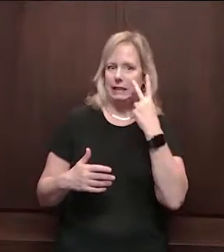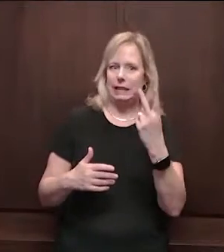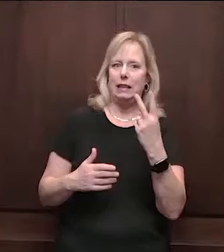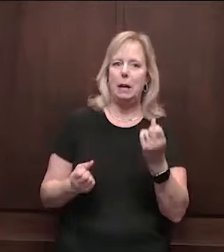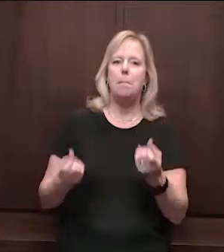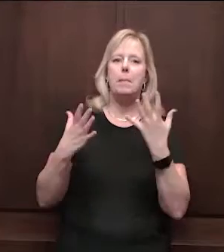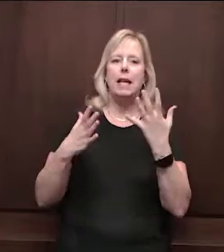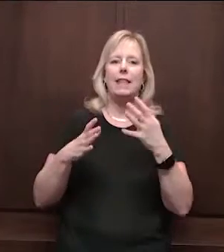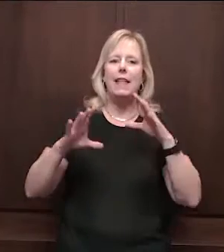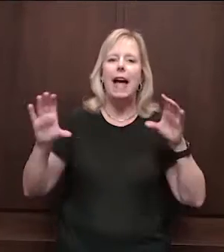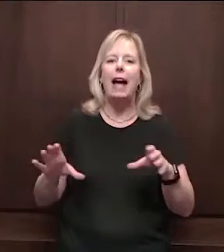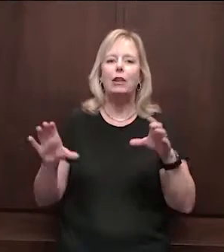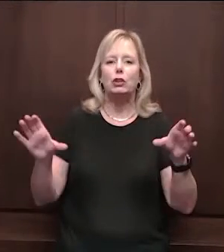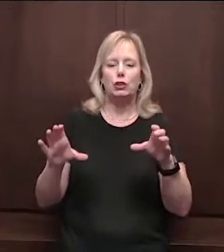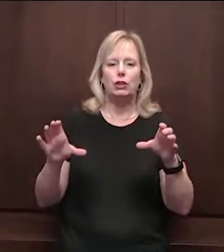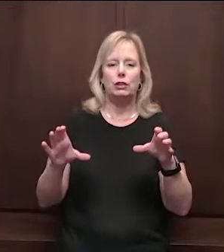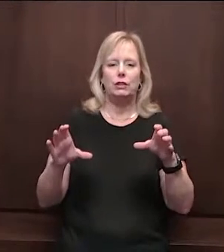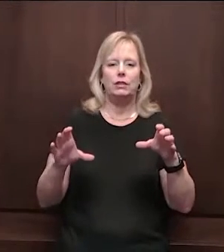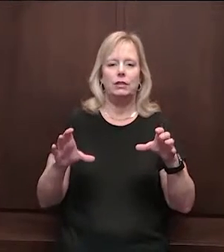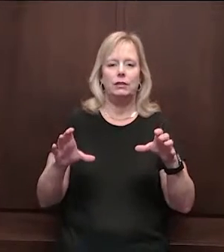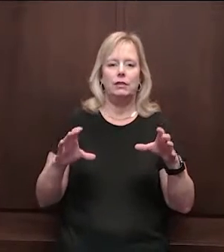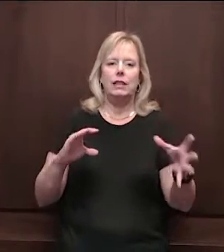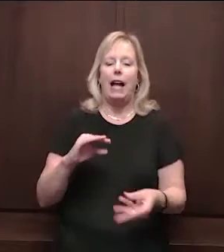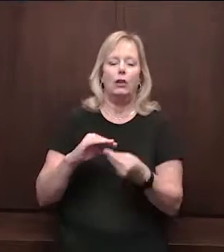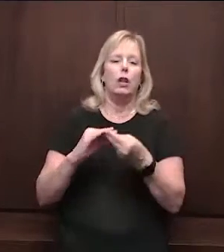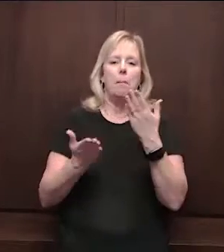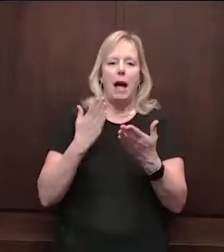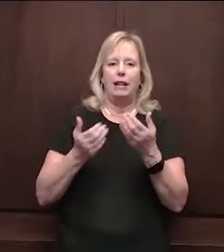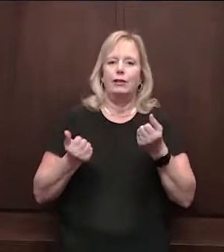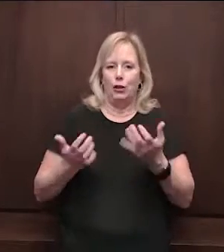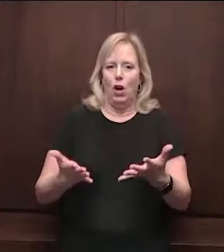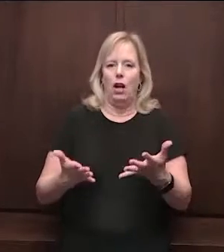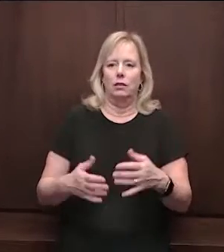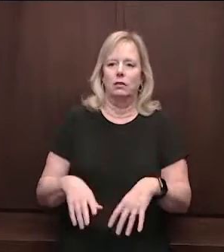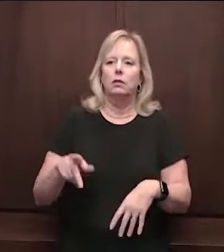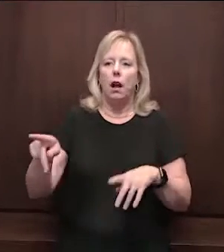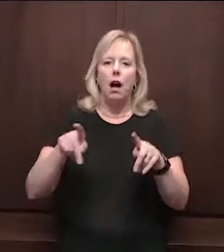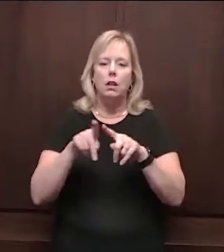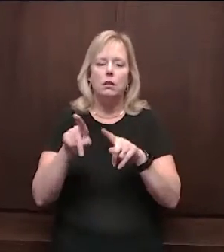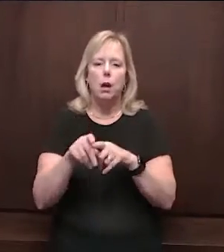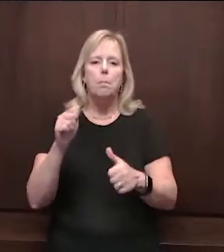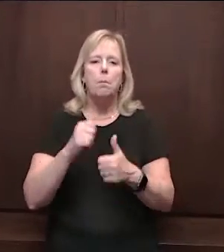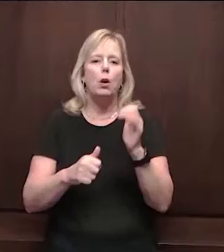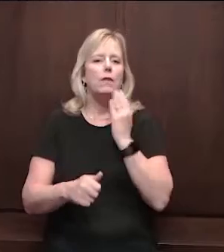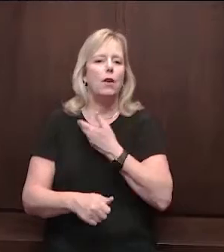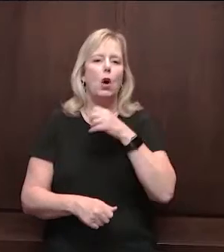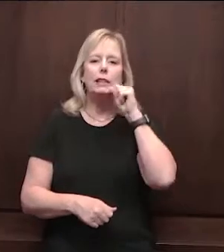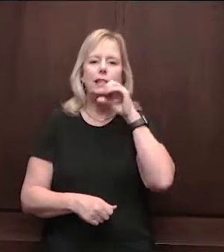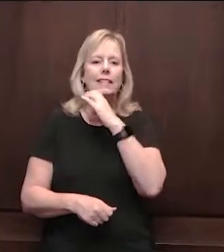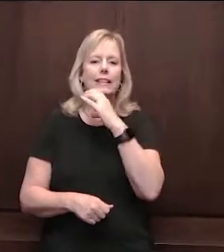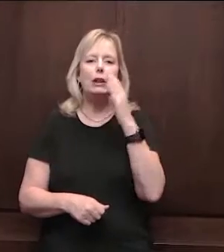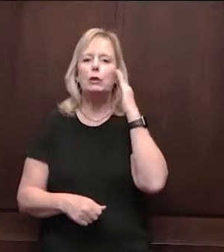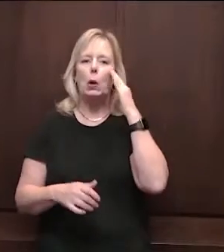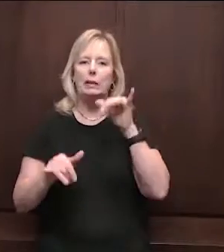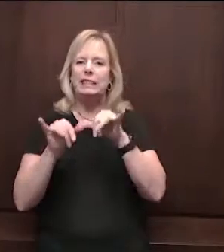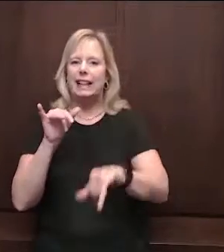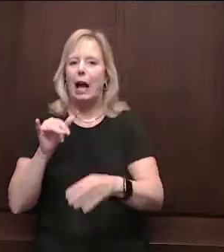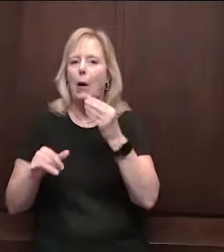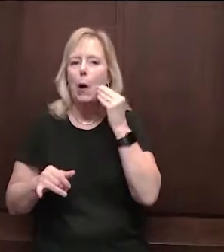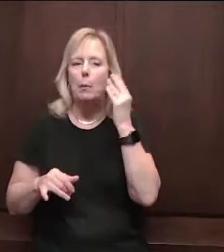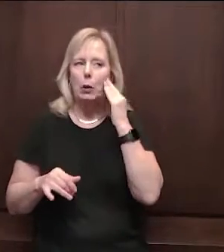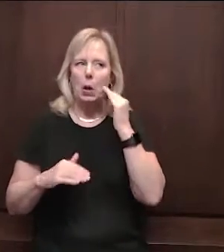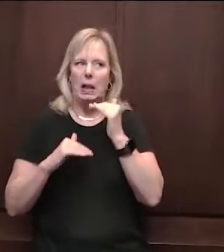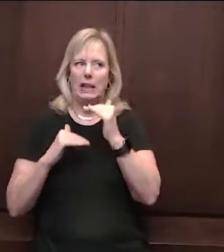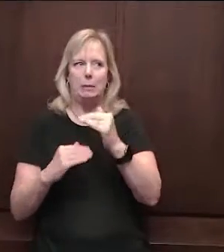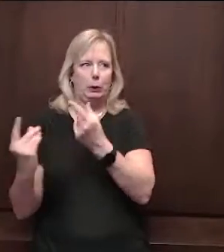these extra activities might be the culprit. And most of our older residents know to stay home, know to kind of